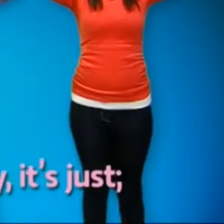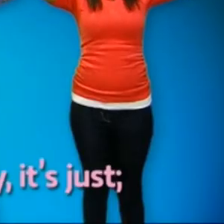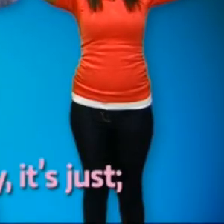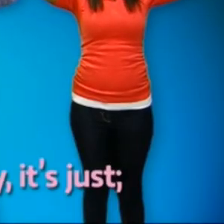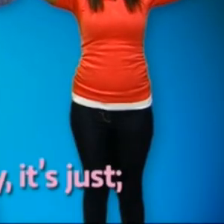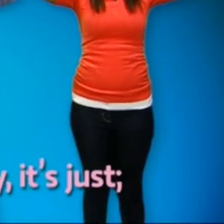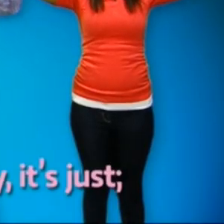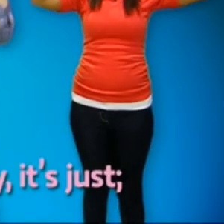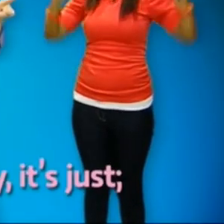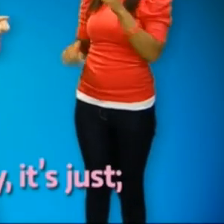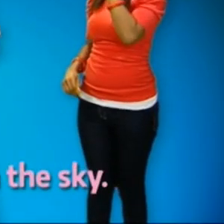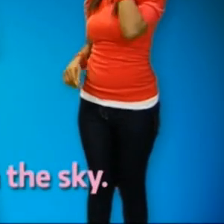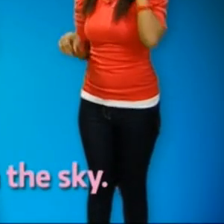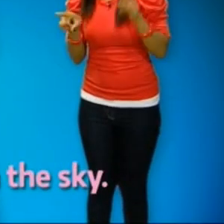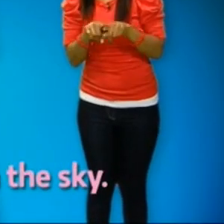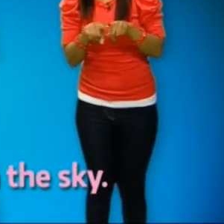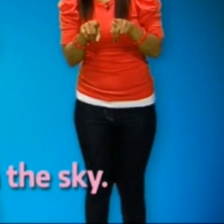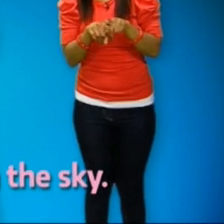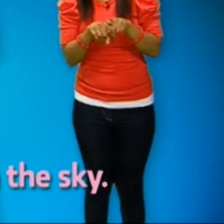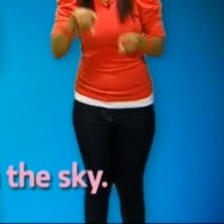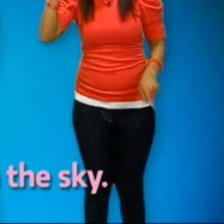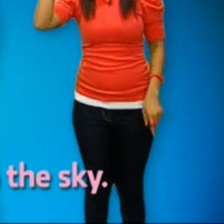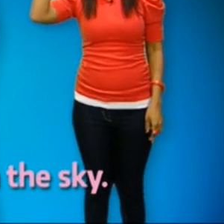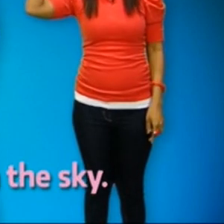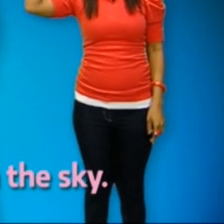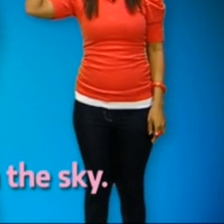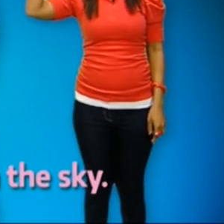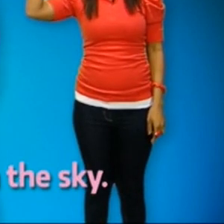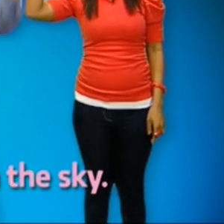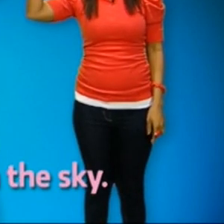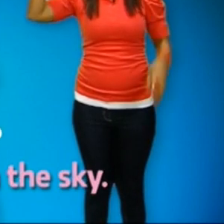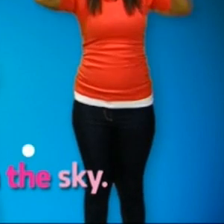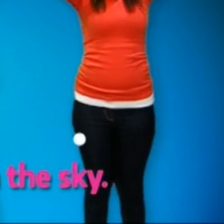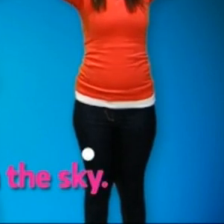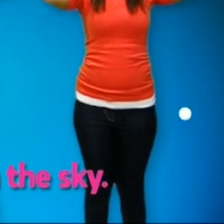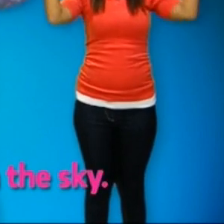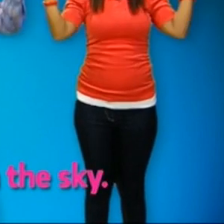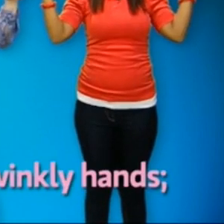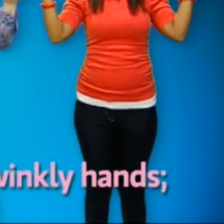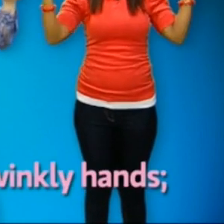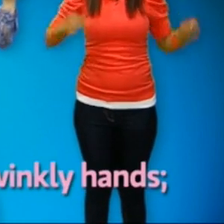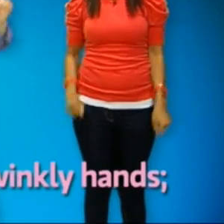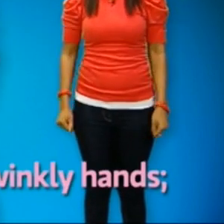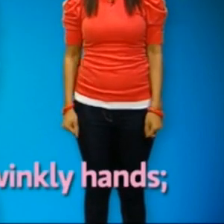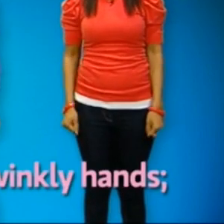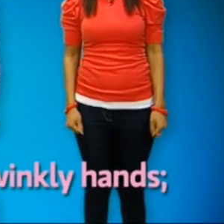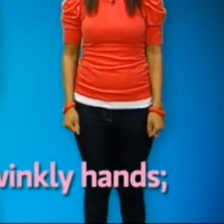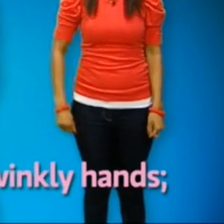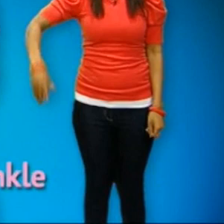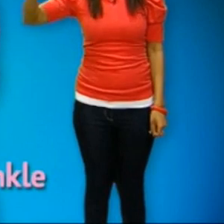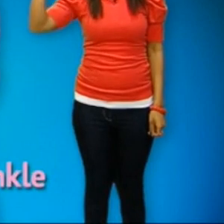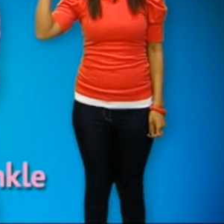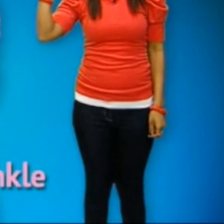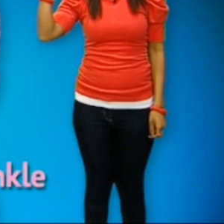done. Next bit is easy. It's just like a diamond. And then we do in the sky. And then we go back to twinkly